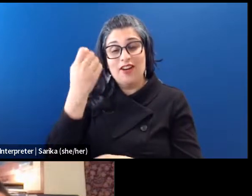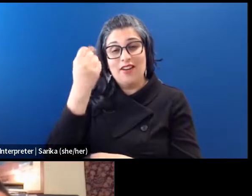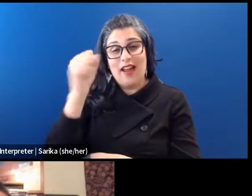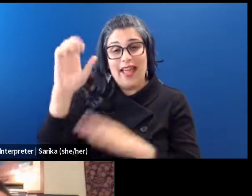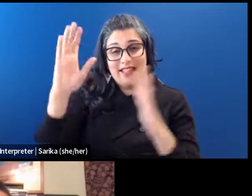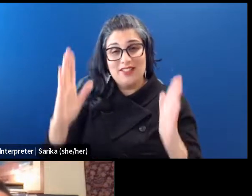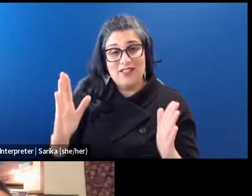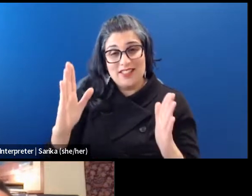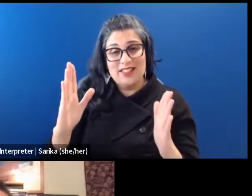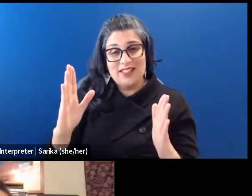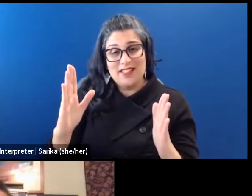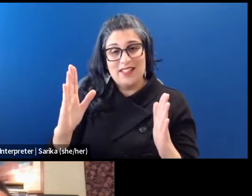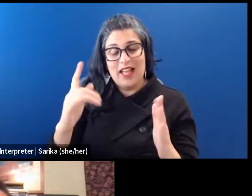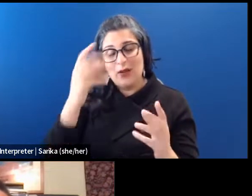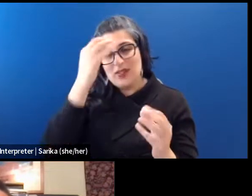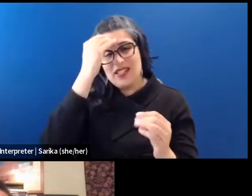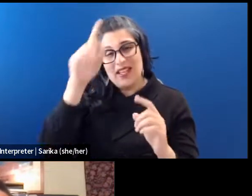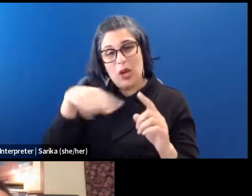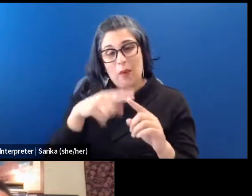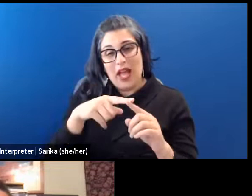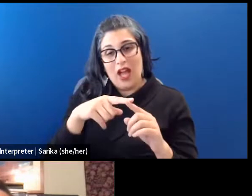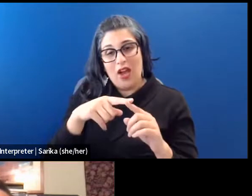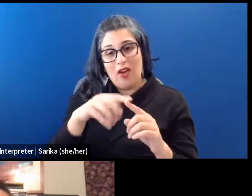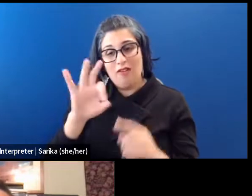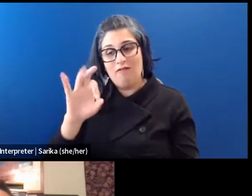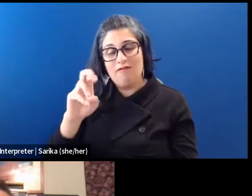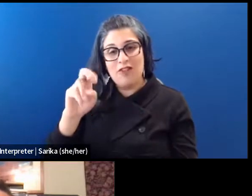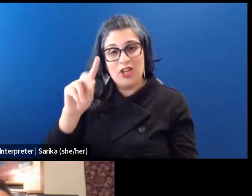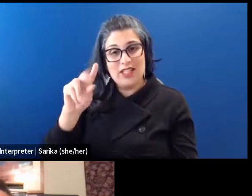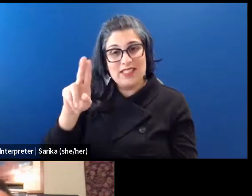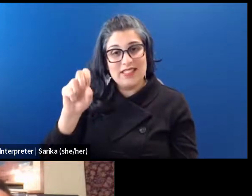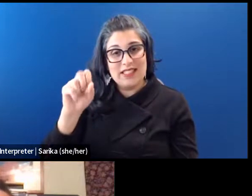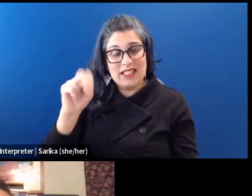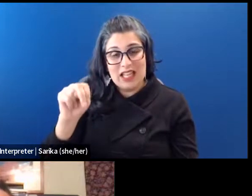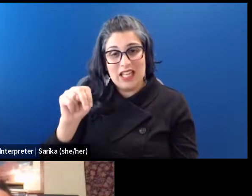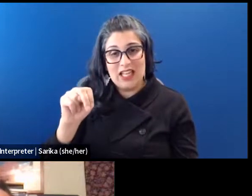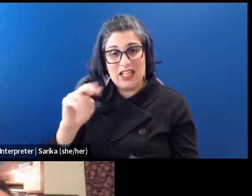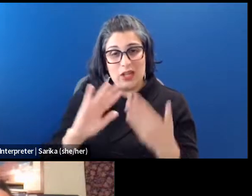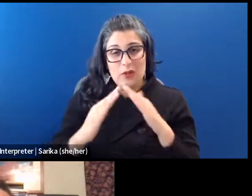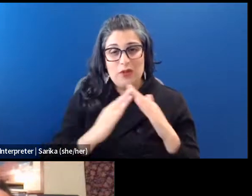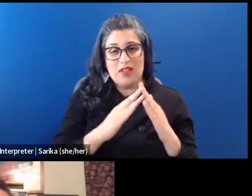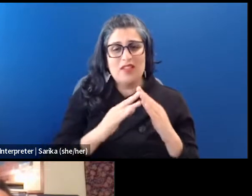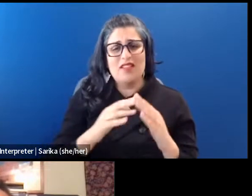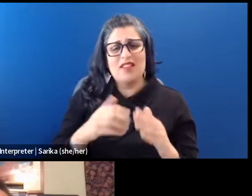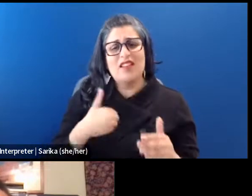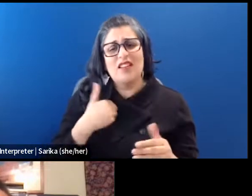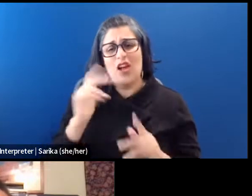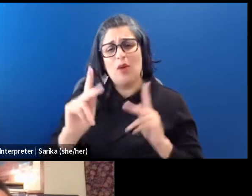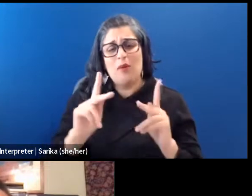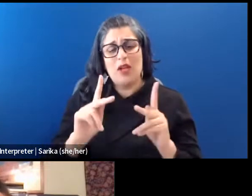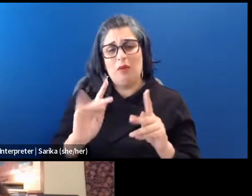of communities in Ferguson, the young people who were outside of the police station for basically a year and a half every single